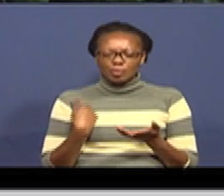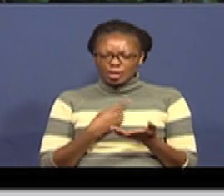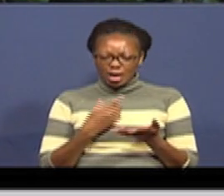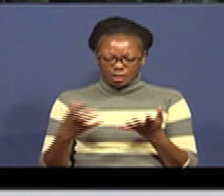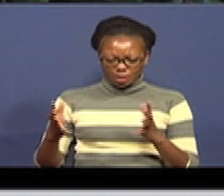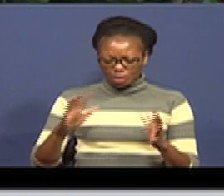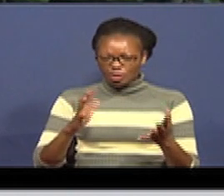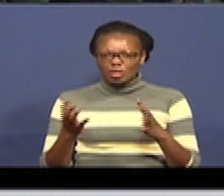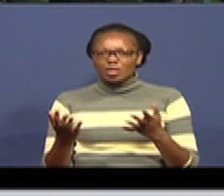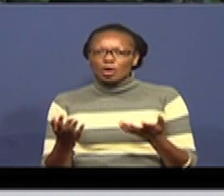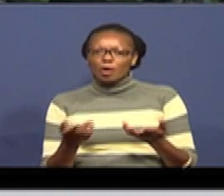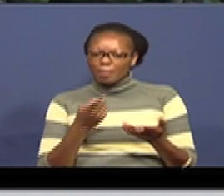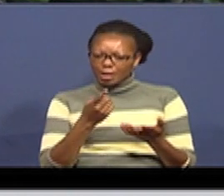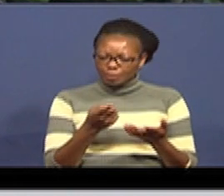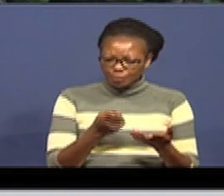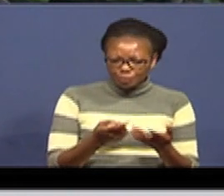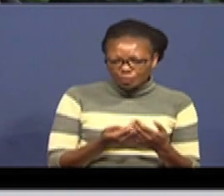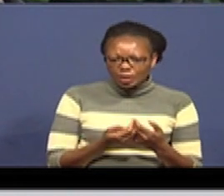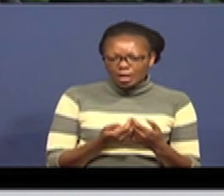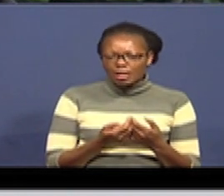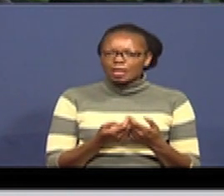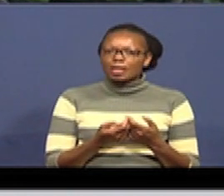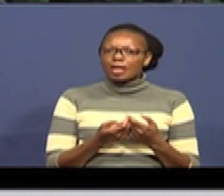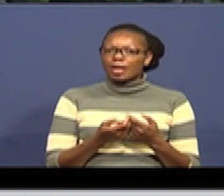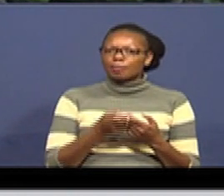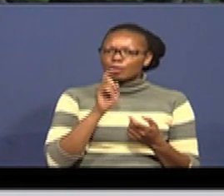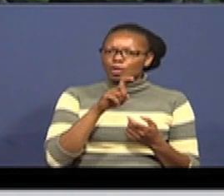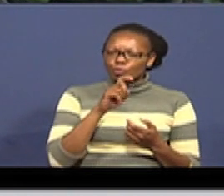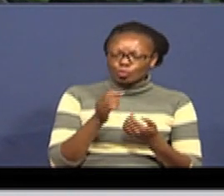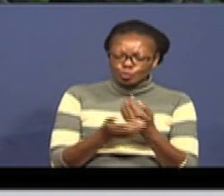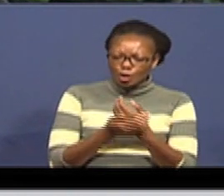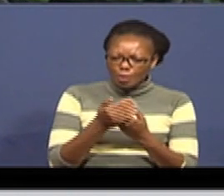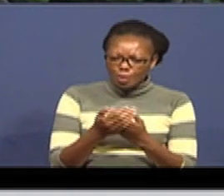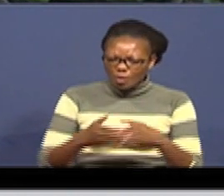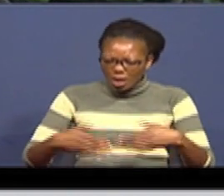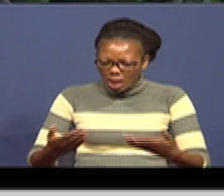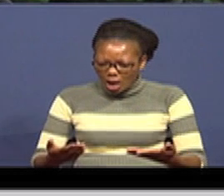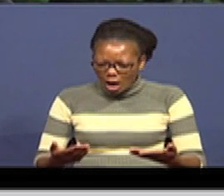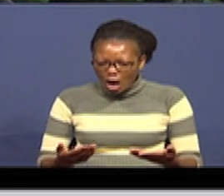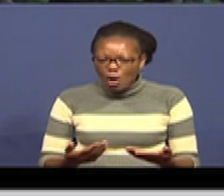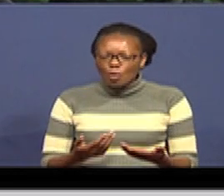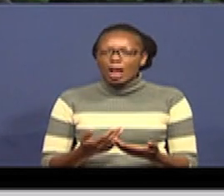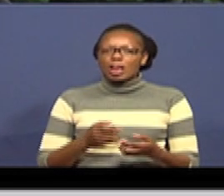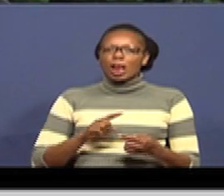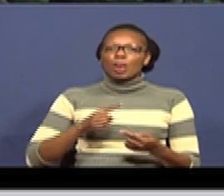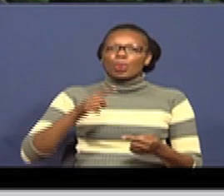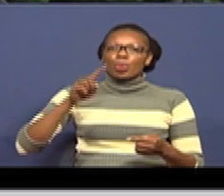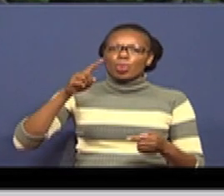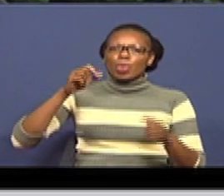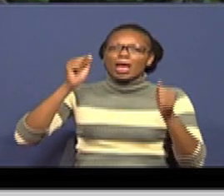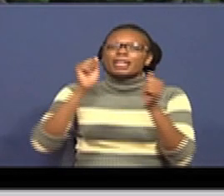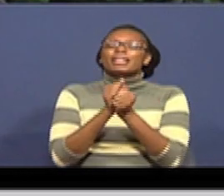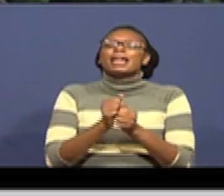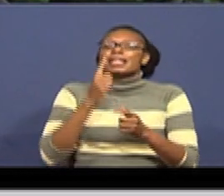too, and Kiambu County too. So before and after to compare their farmers' income, for example, that